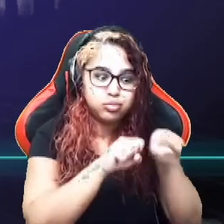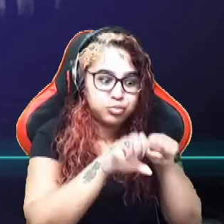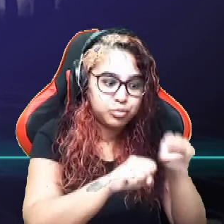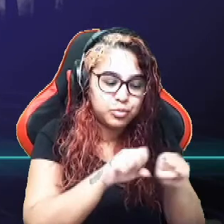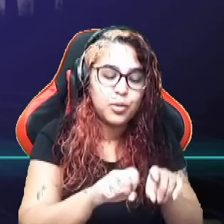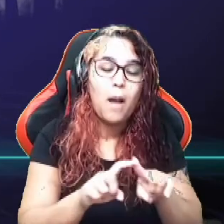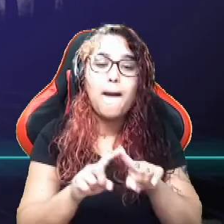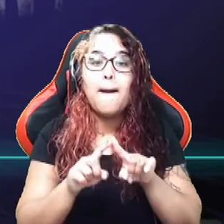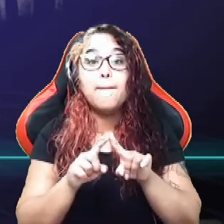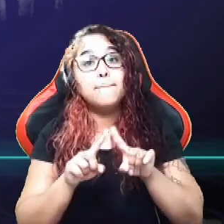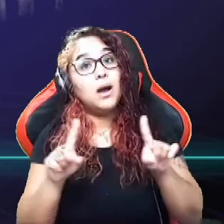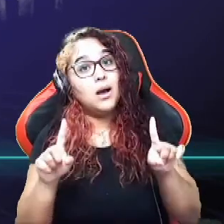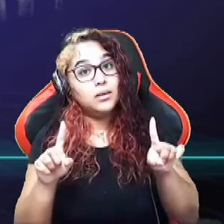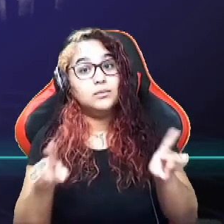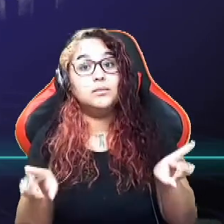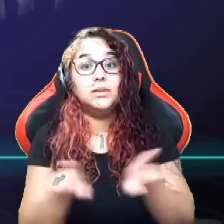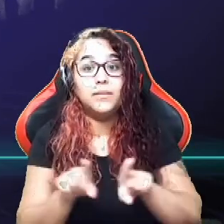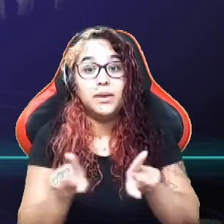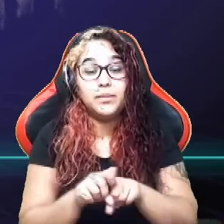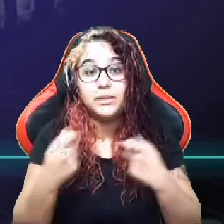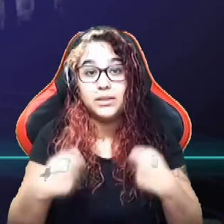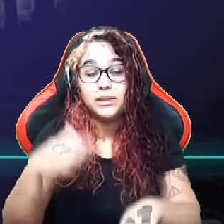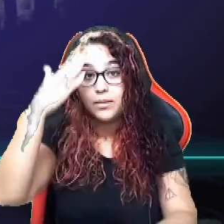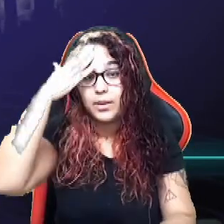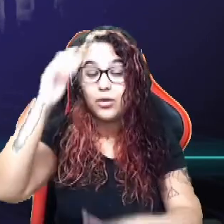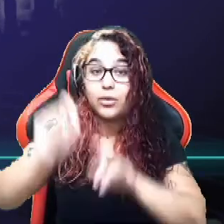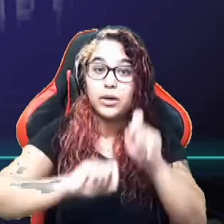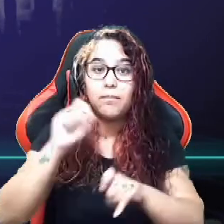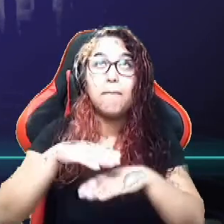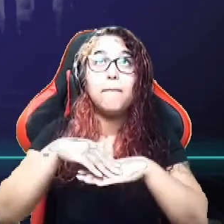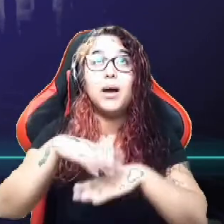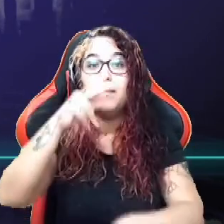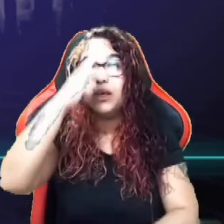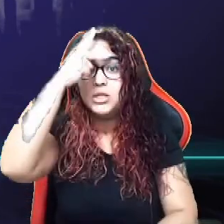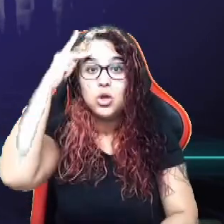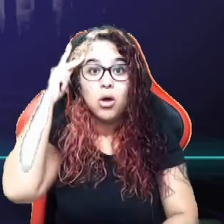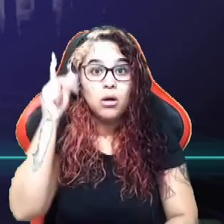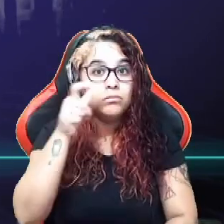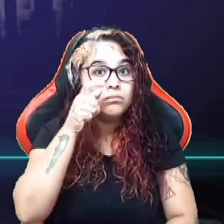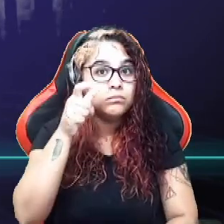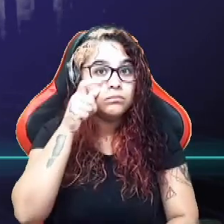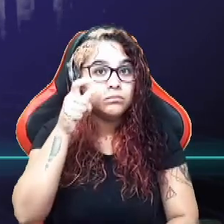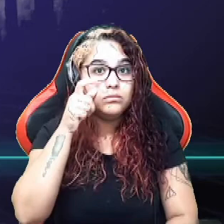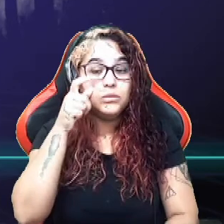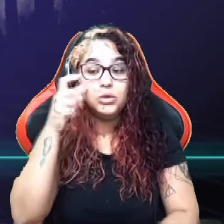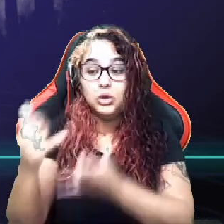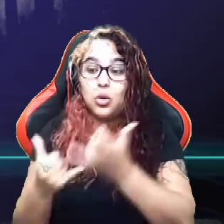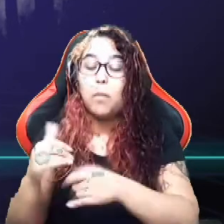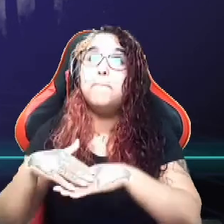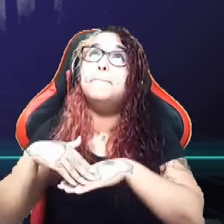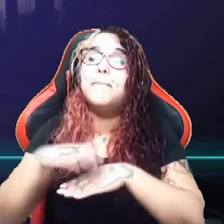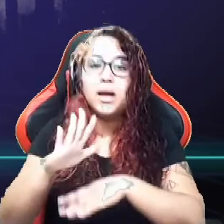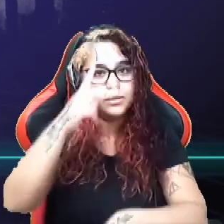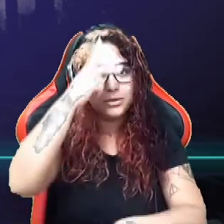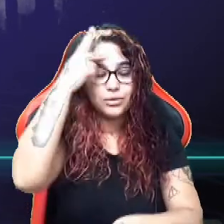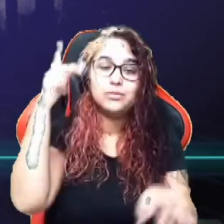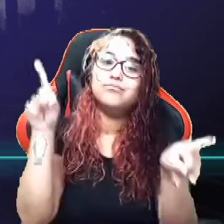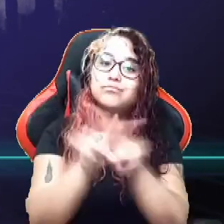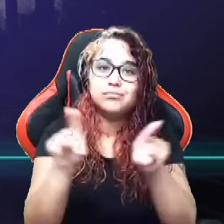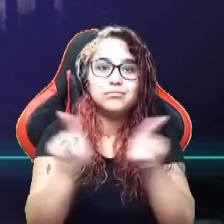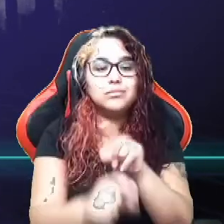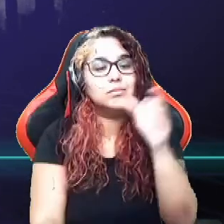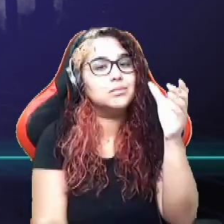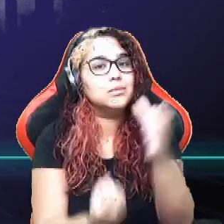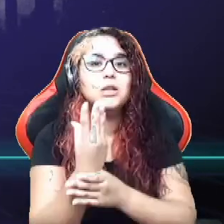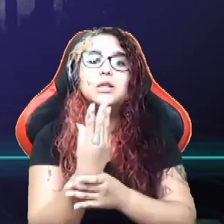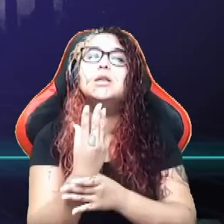these are the ones that are extremely watched. And the more people watch about one category, more people also will